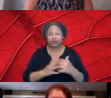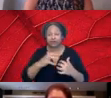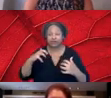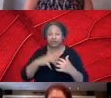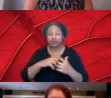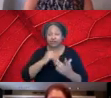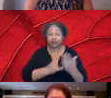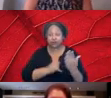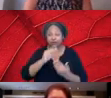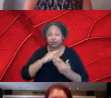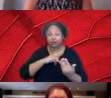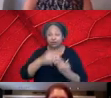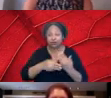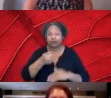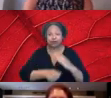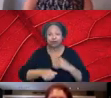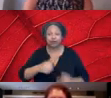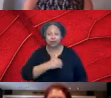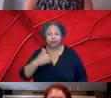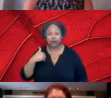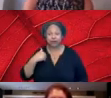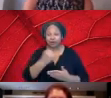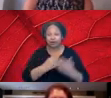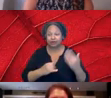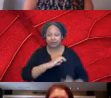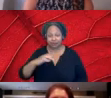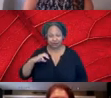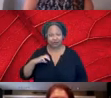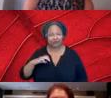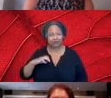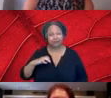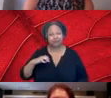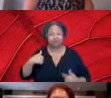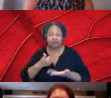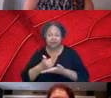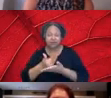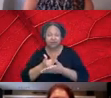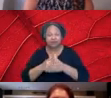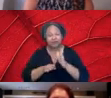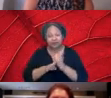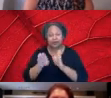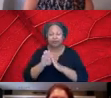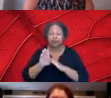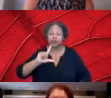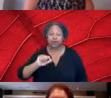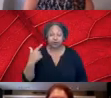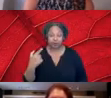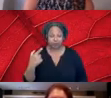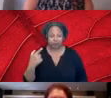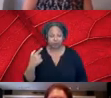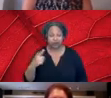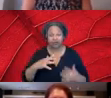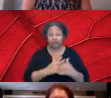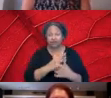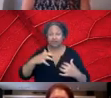Program at the Toronto Arts Council. And I have been assisting in the development of the 2021 Indigenous Artist Award